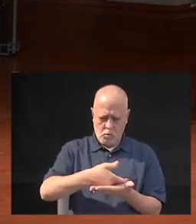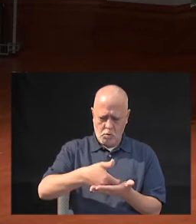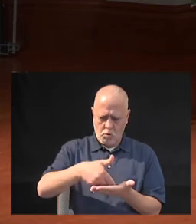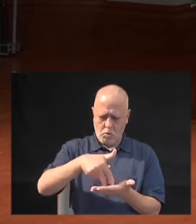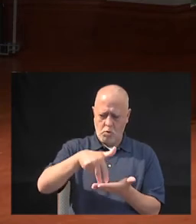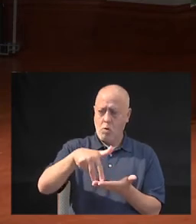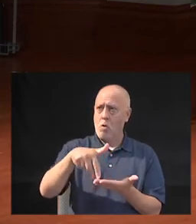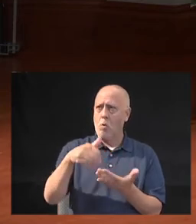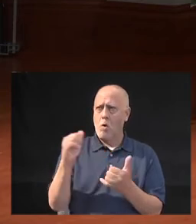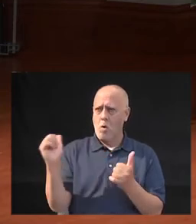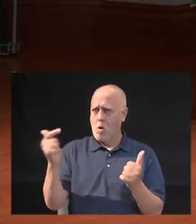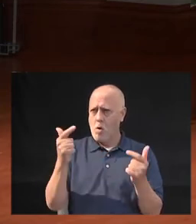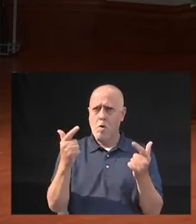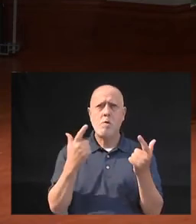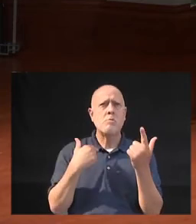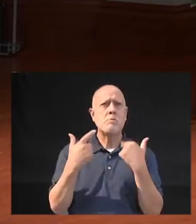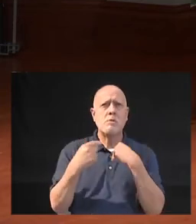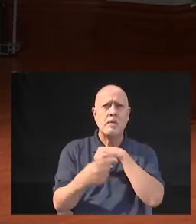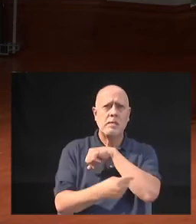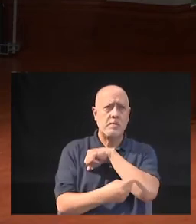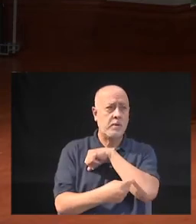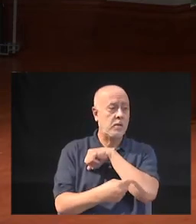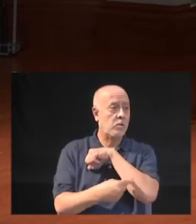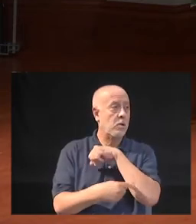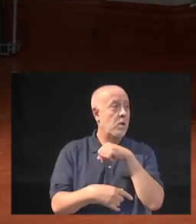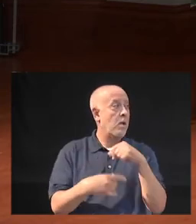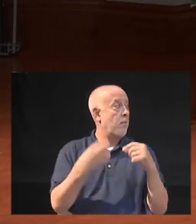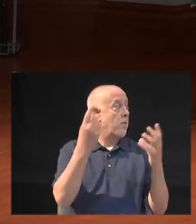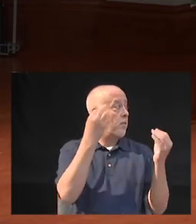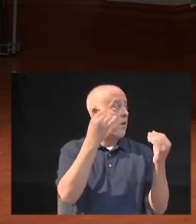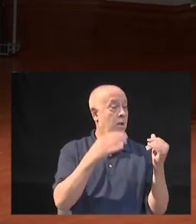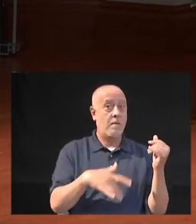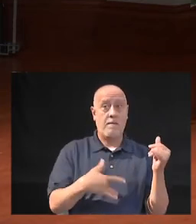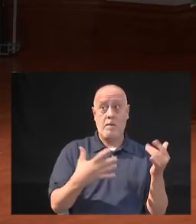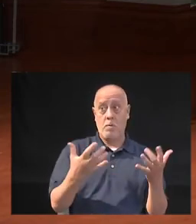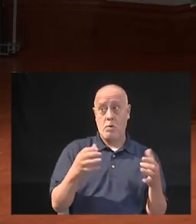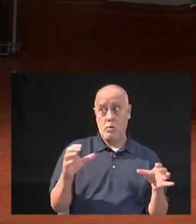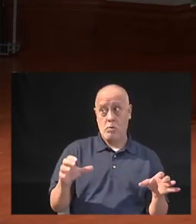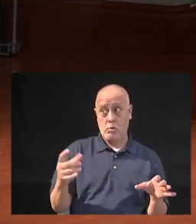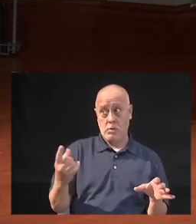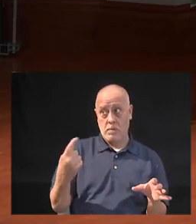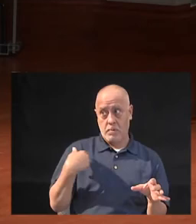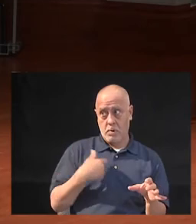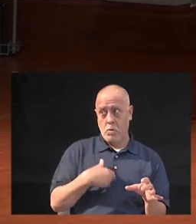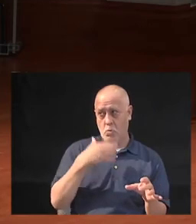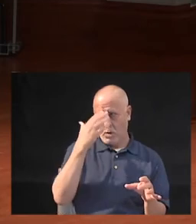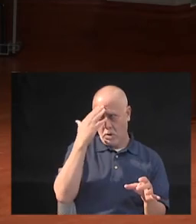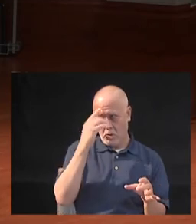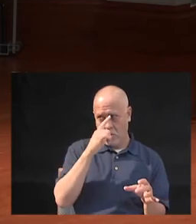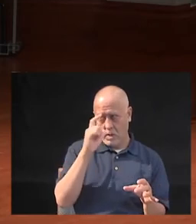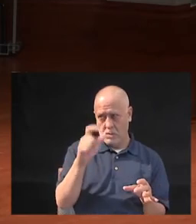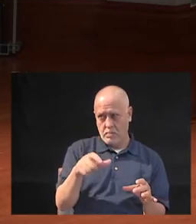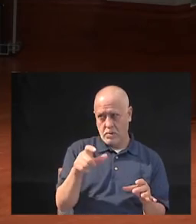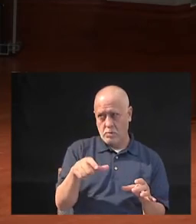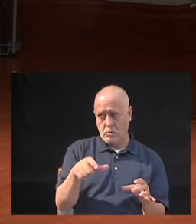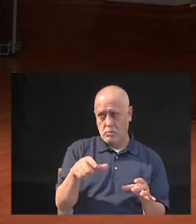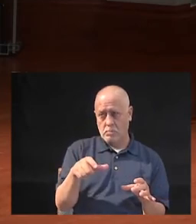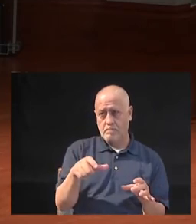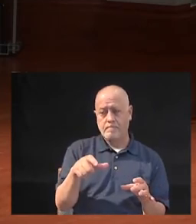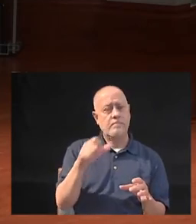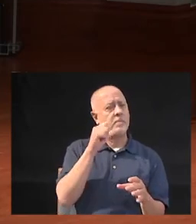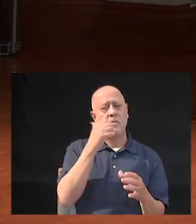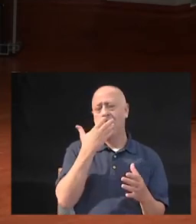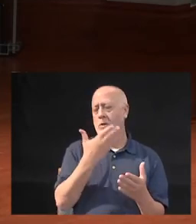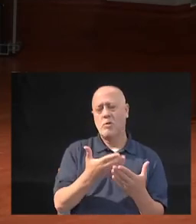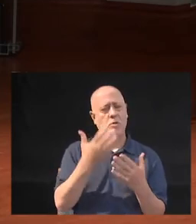all experience temptation, the thought and the feeling that we want to do something that we know we're not supposed to do, and it's not a